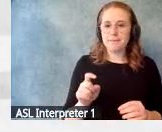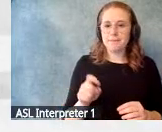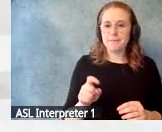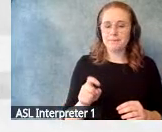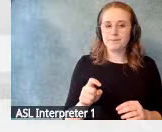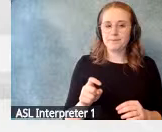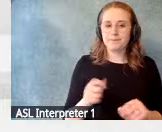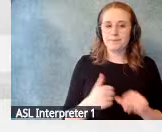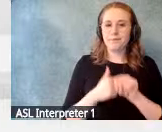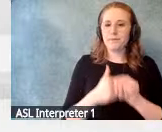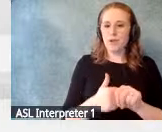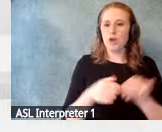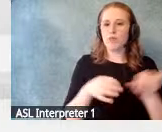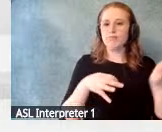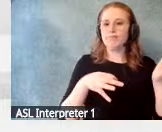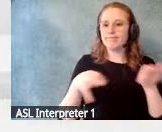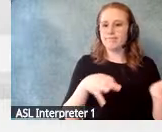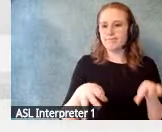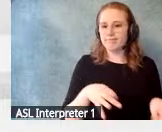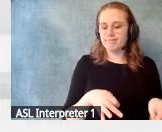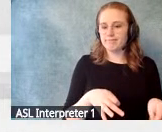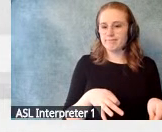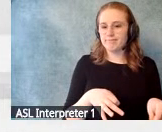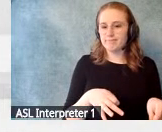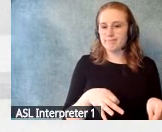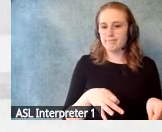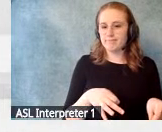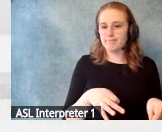the instructions on the